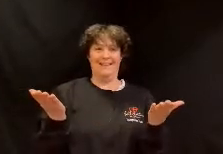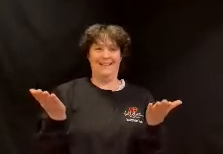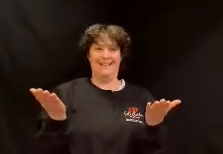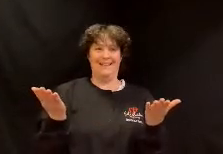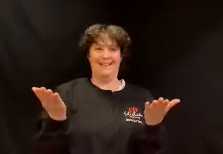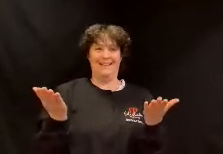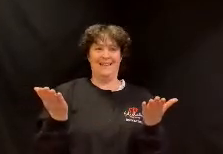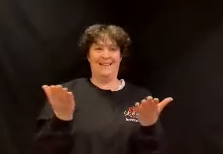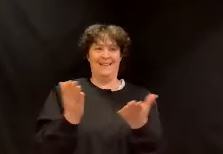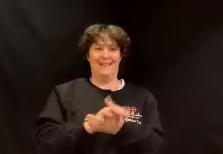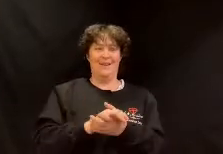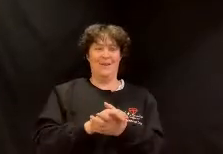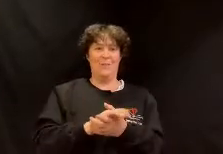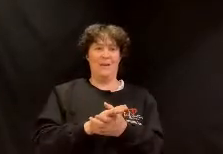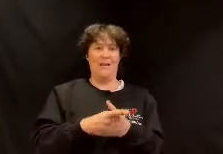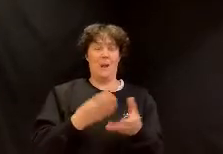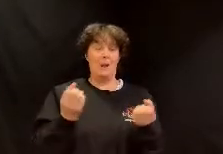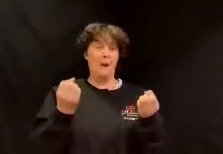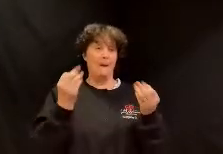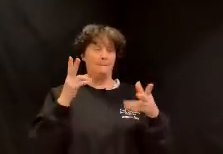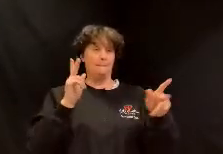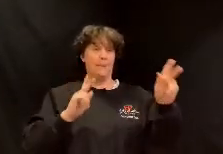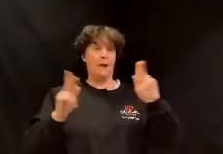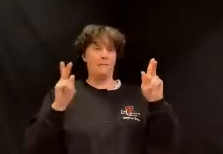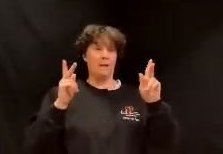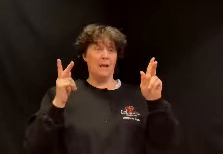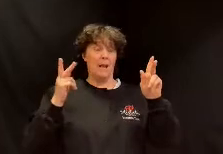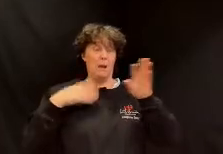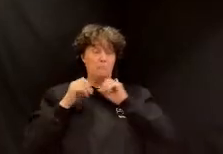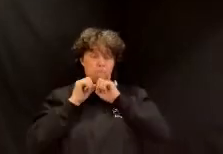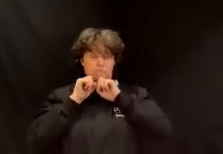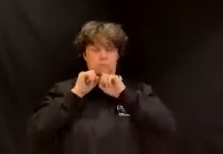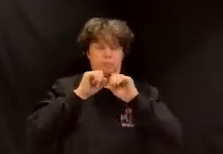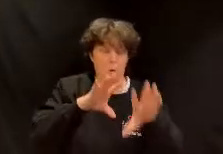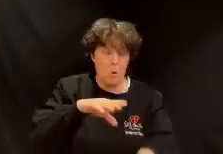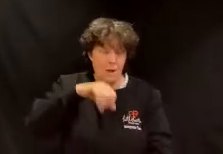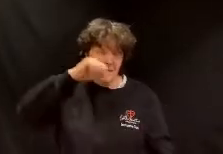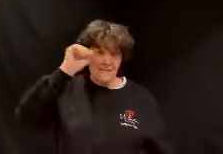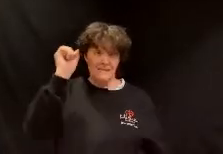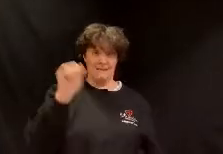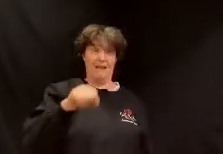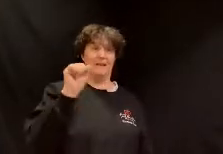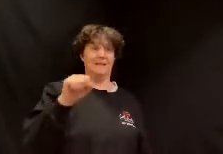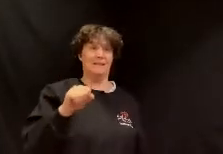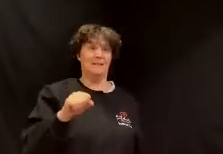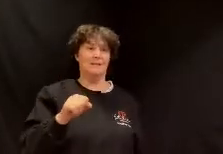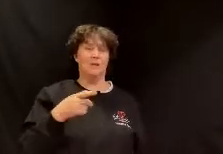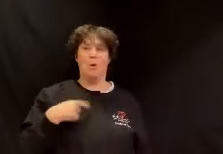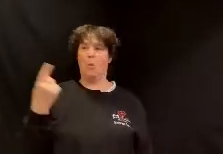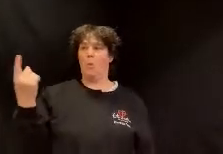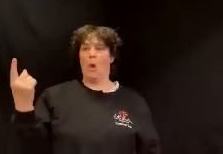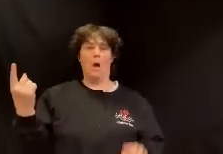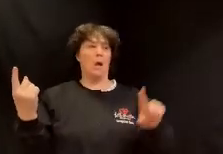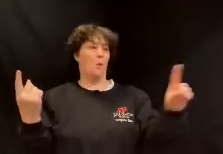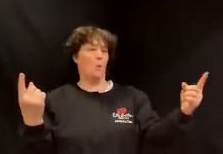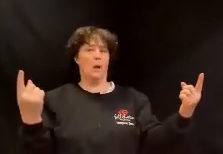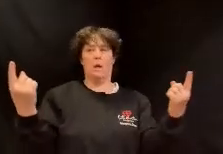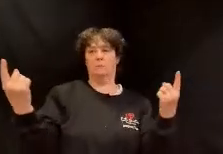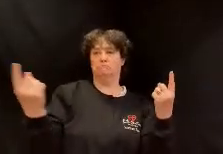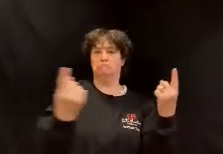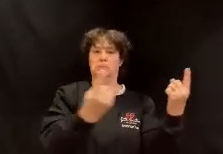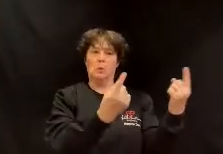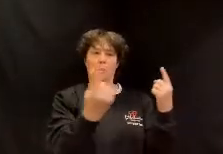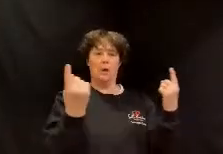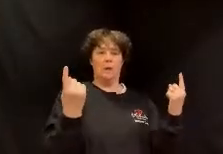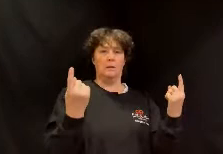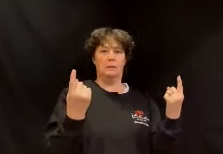we had a resounding, that was almost, it blew me off of the Usually it's like one here and one over there and one